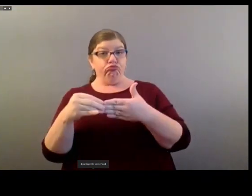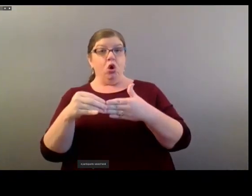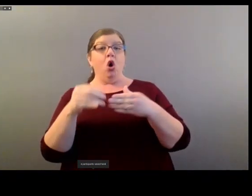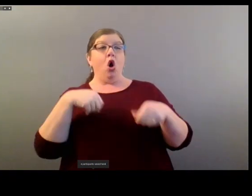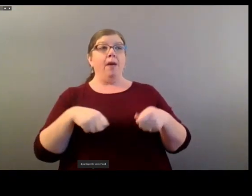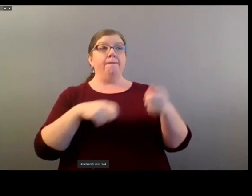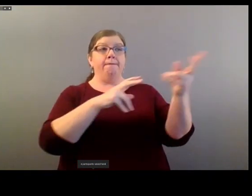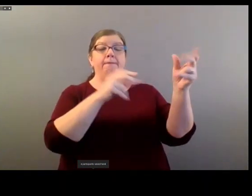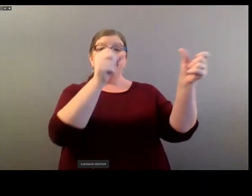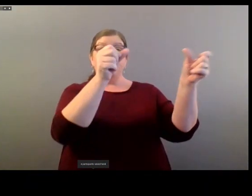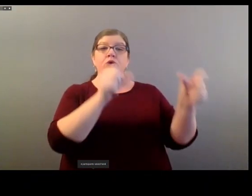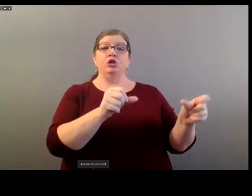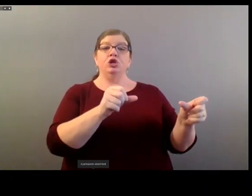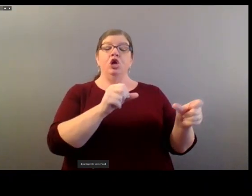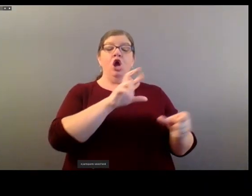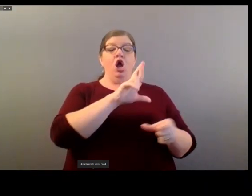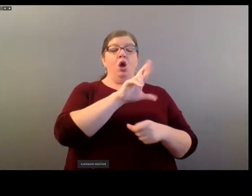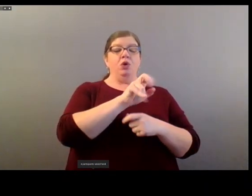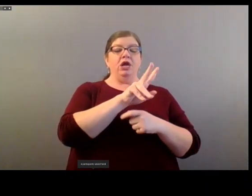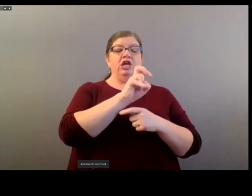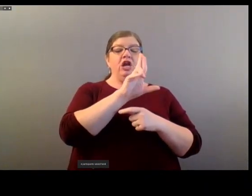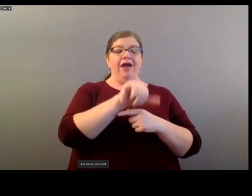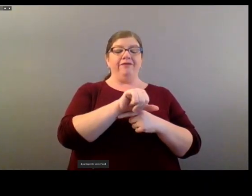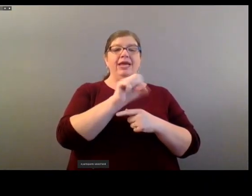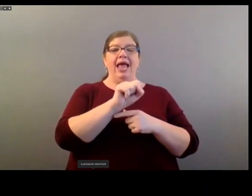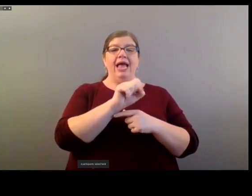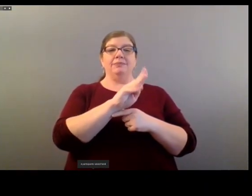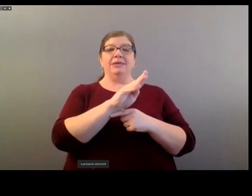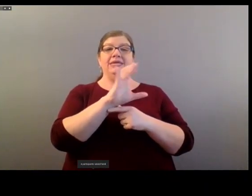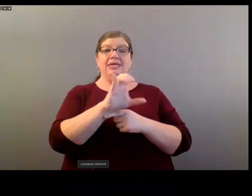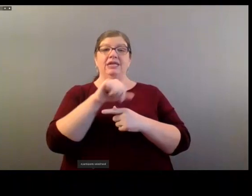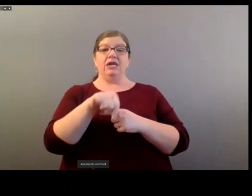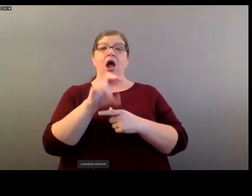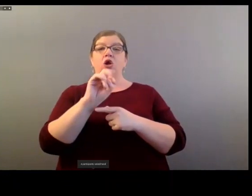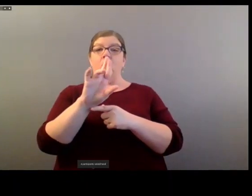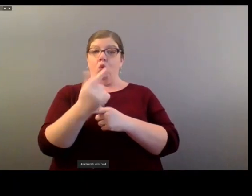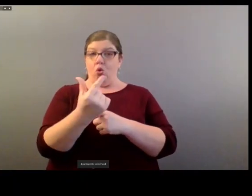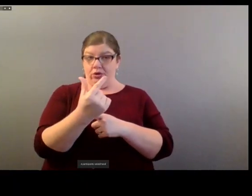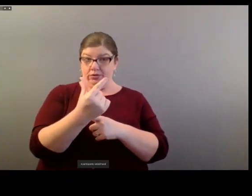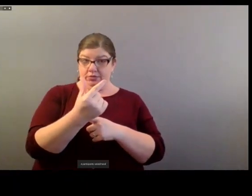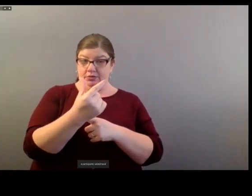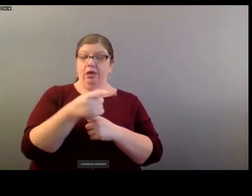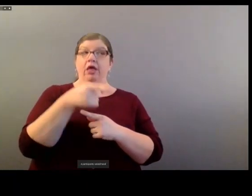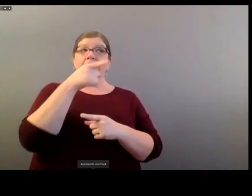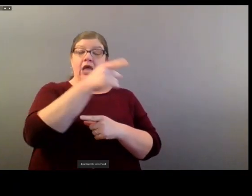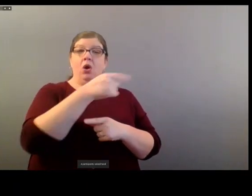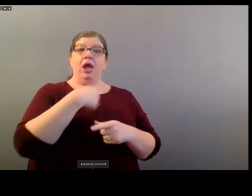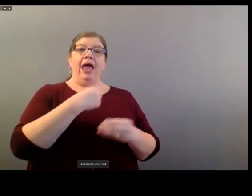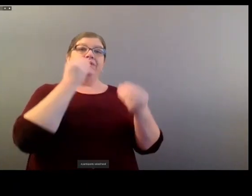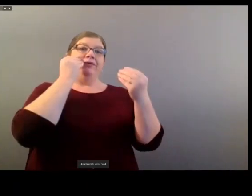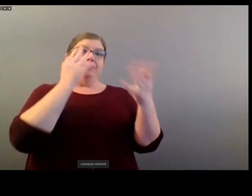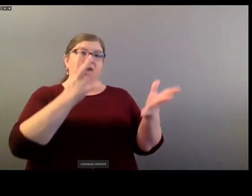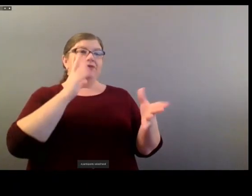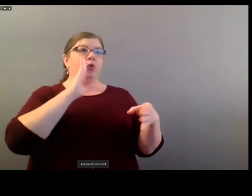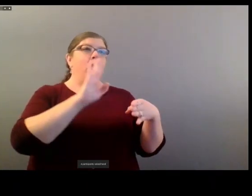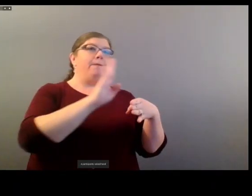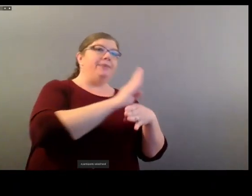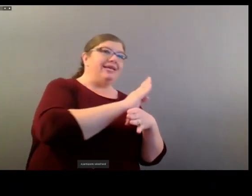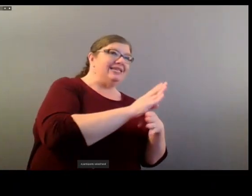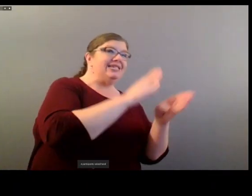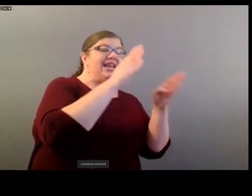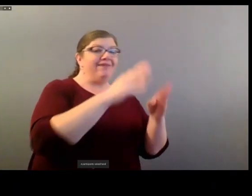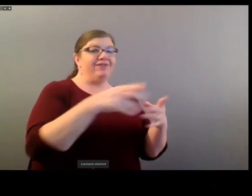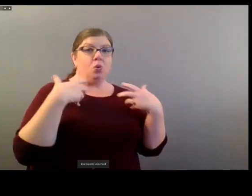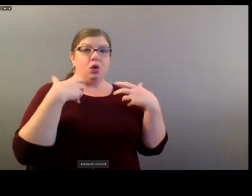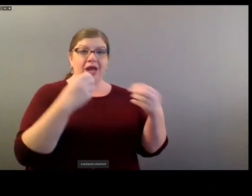on recoverysbc.org. So where we've got COVID-19 business and individual recovery and